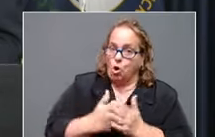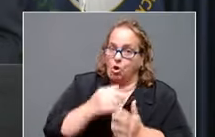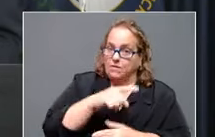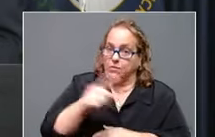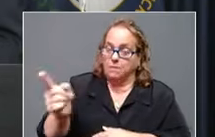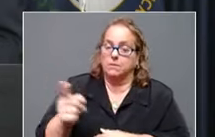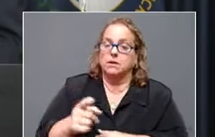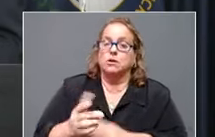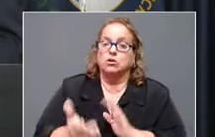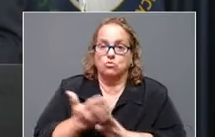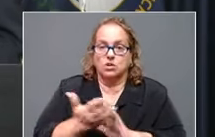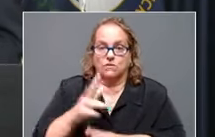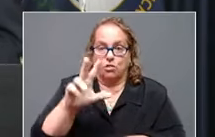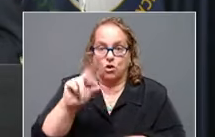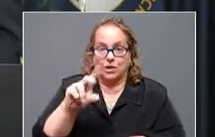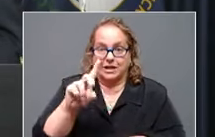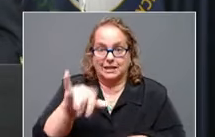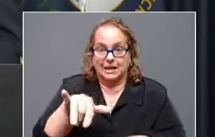rate of